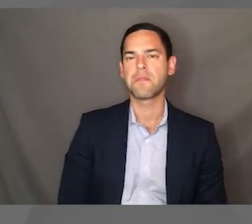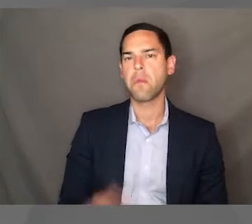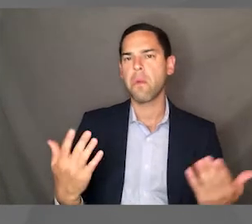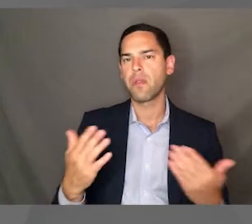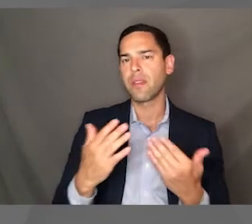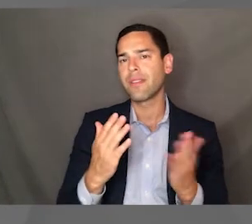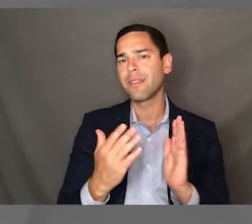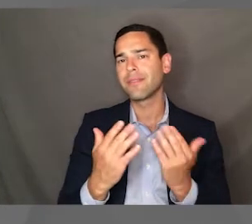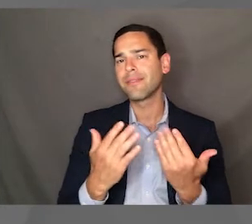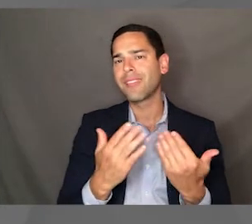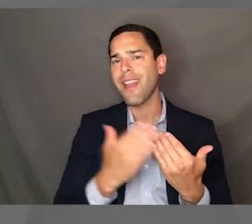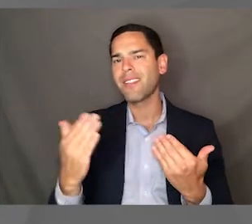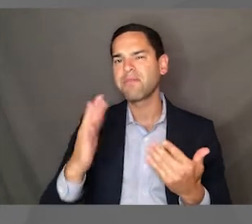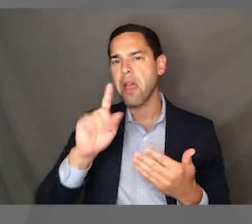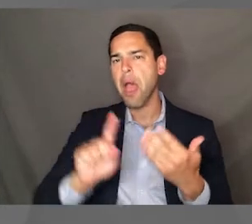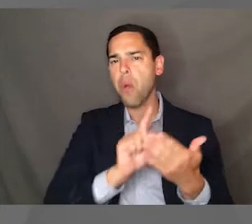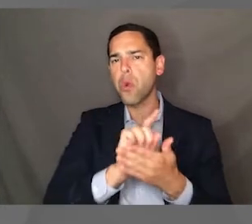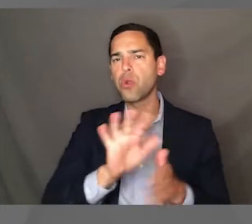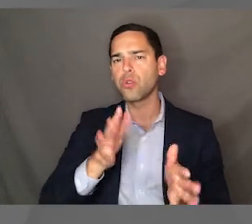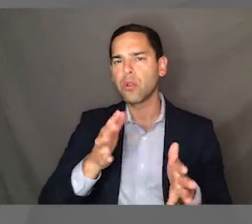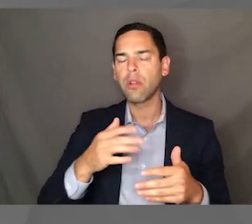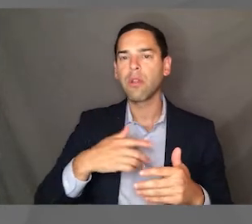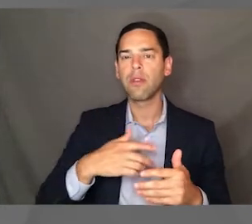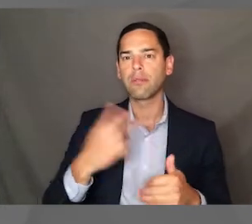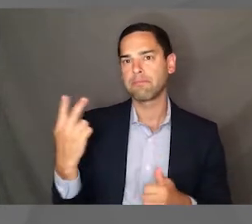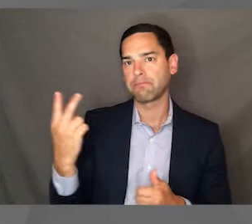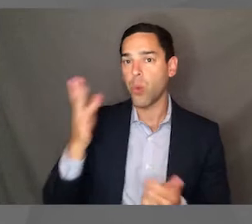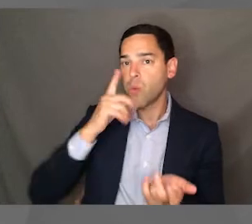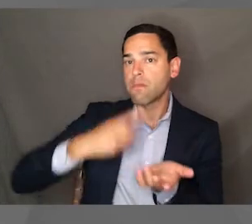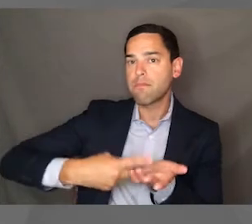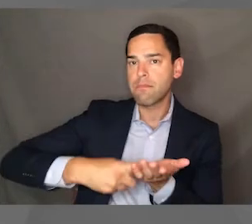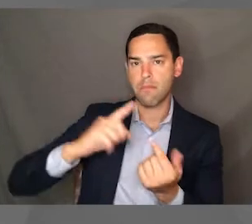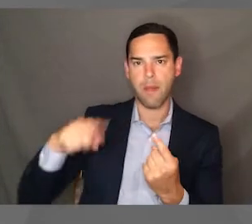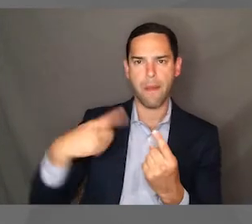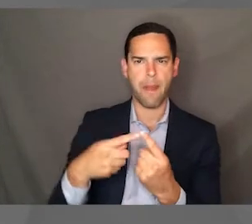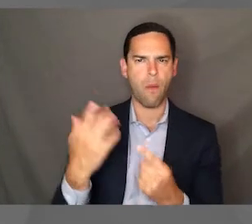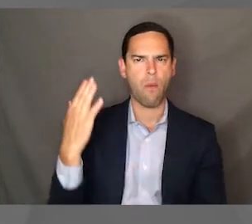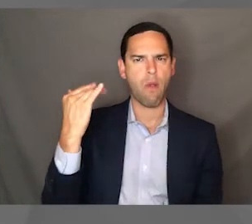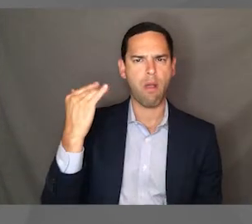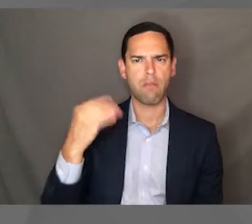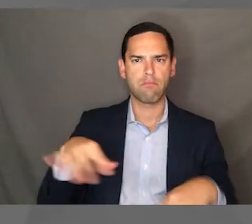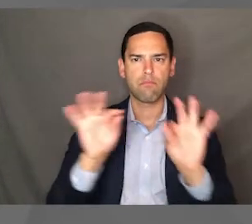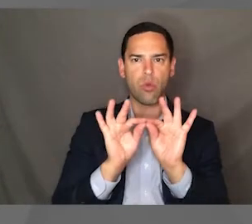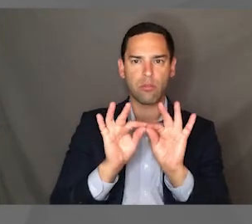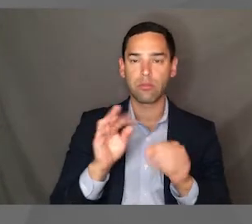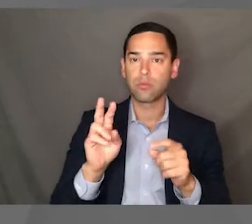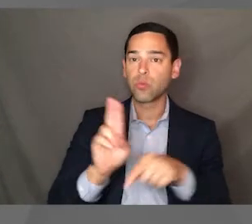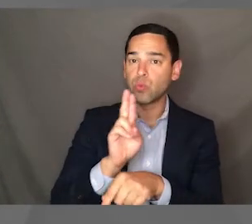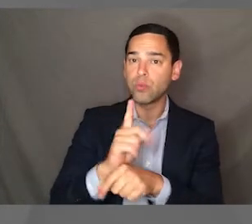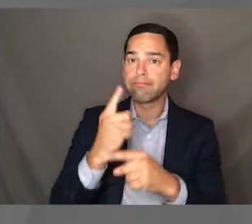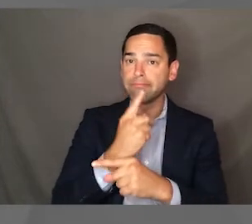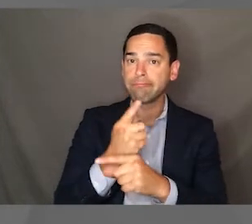next hour, Brian Dennis and myself, speaking about why is it important to use